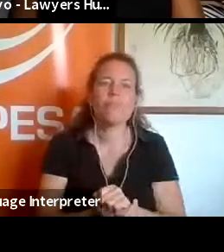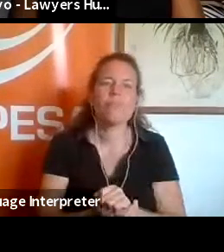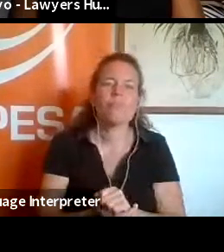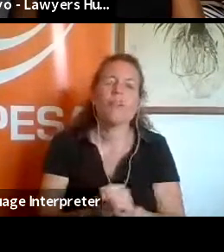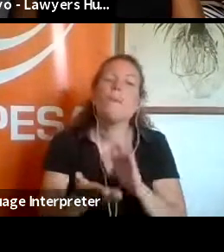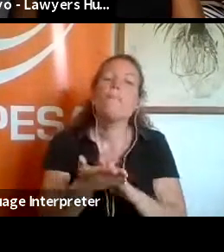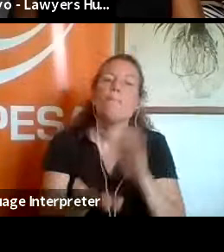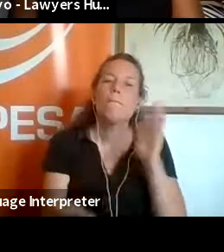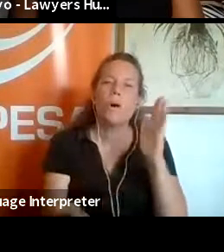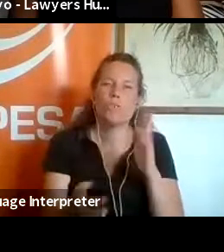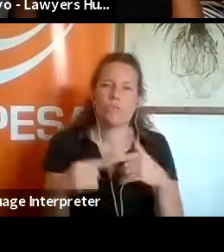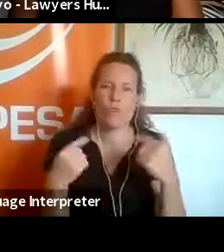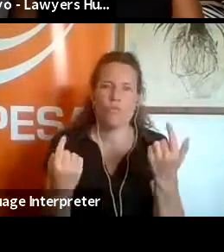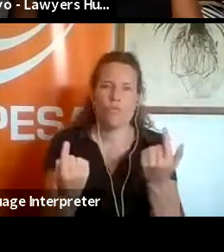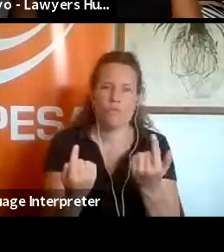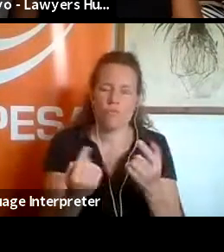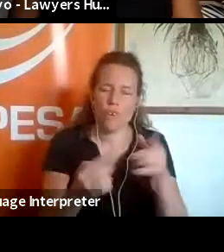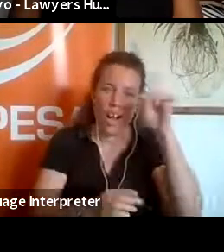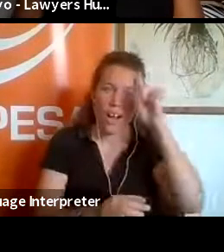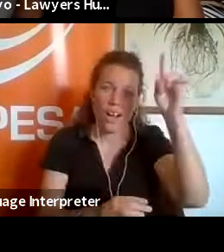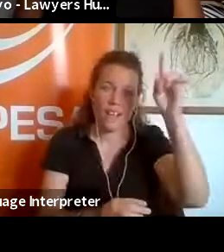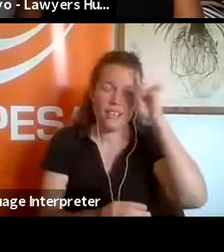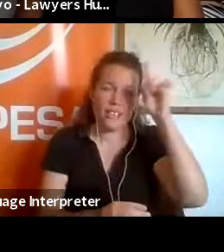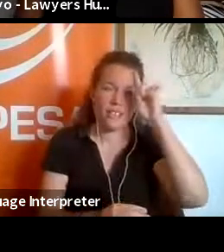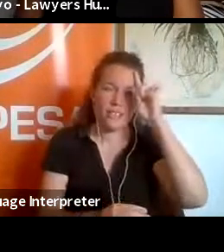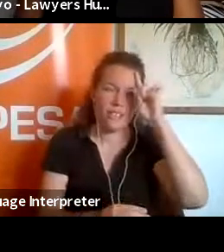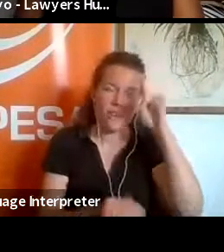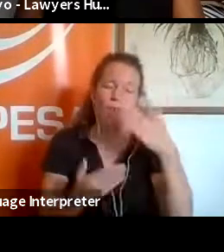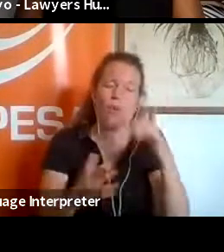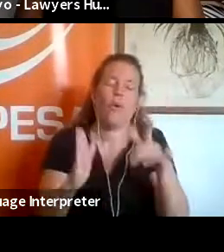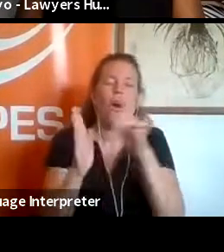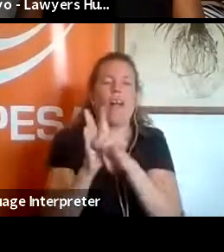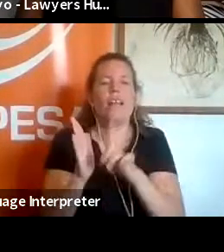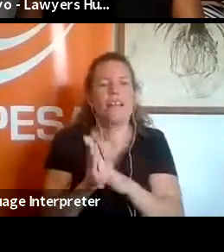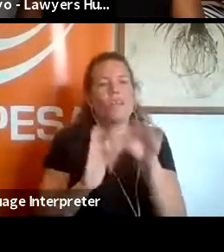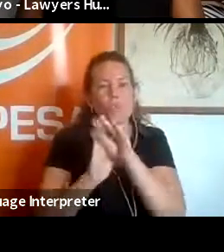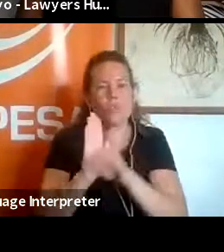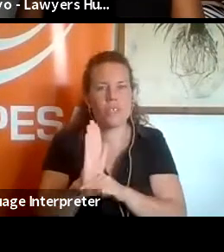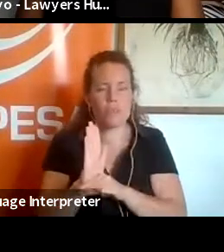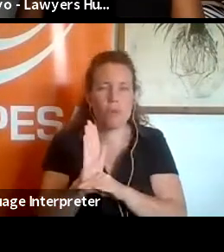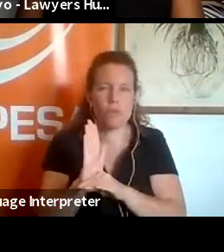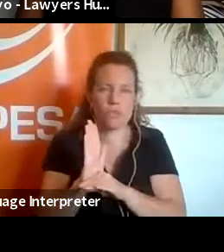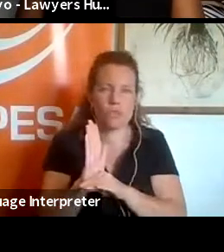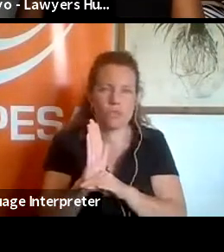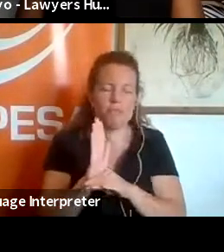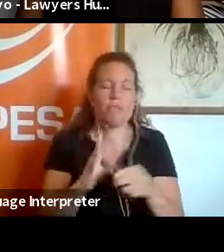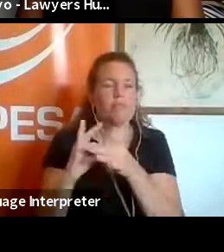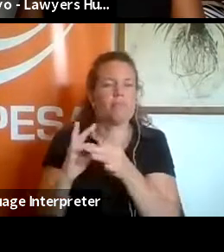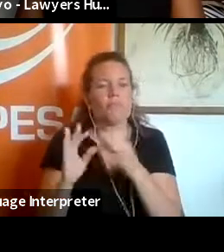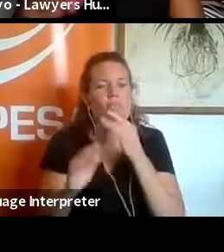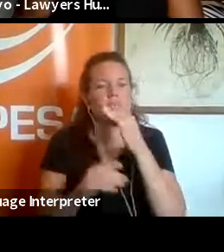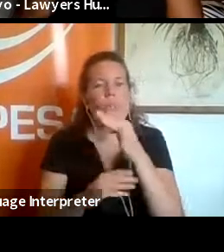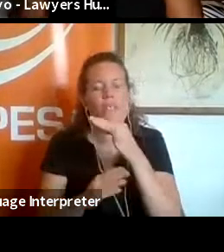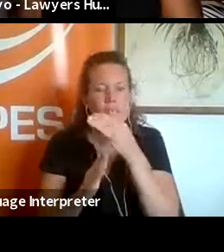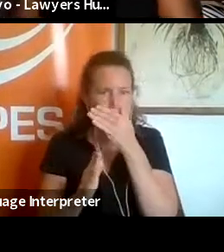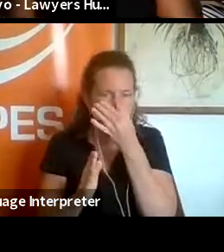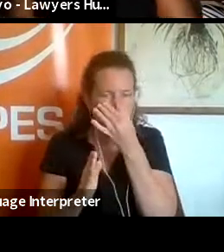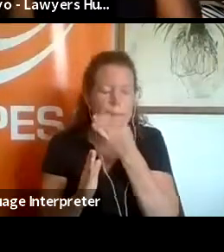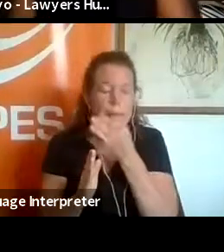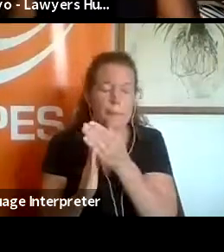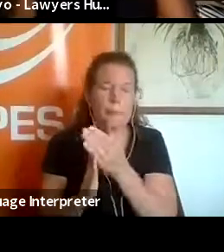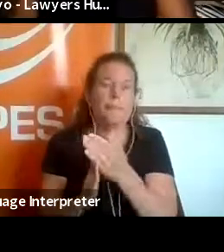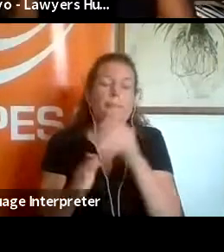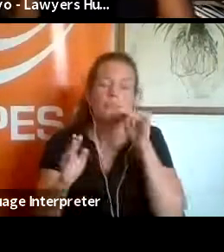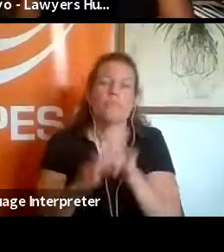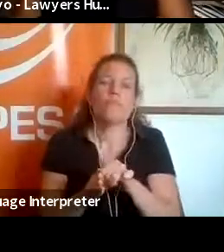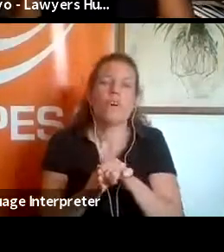of the ideas or legal principles that relate to speech, those foundations as we know them right now were